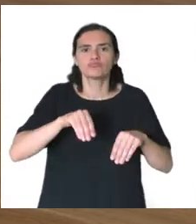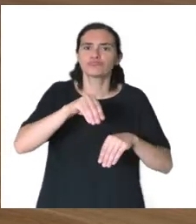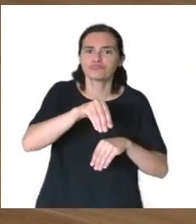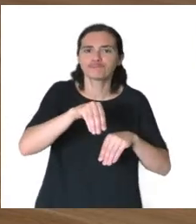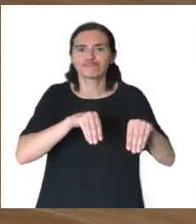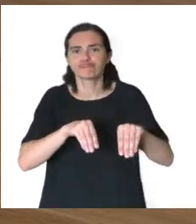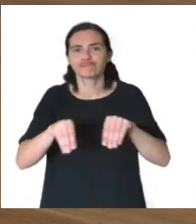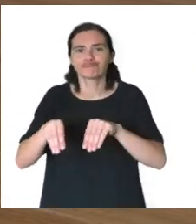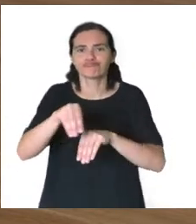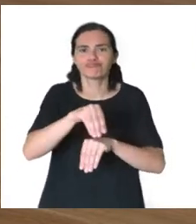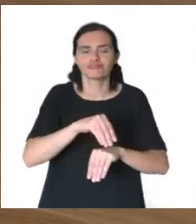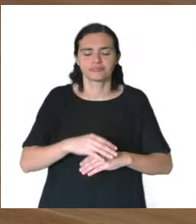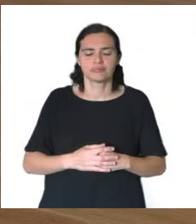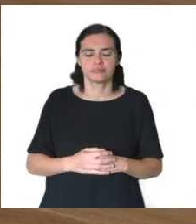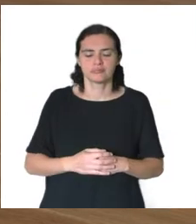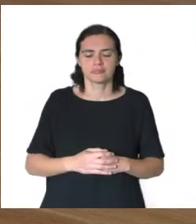Start playing.